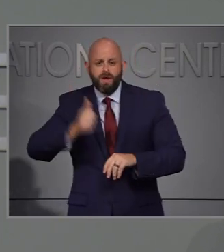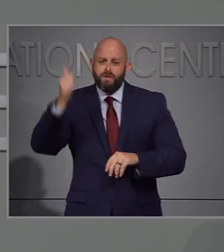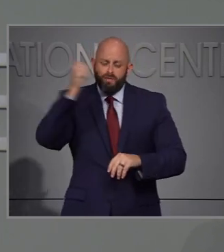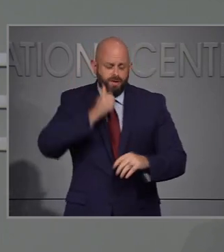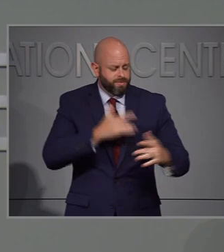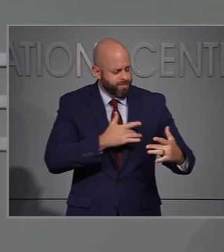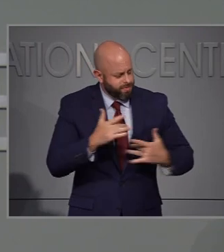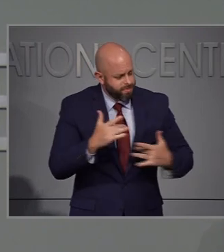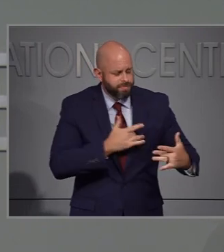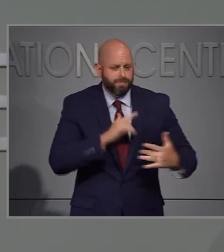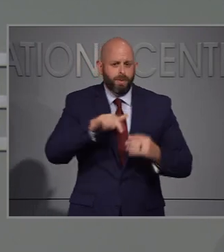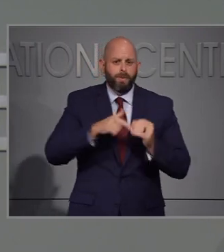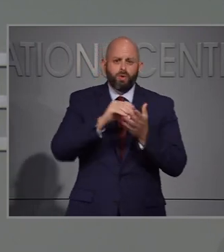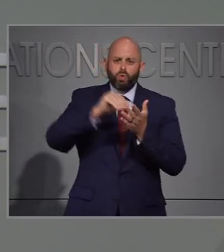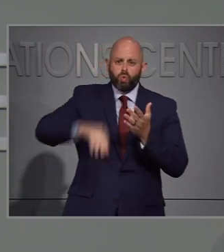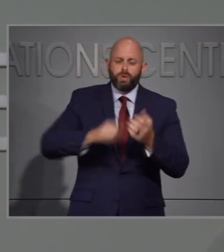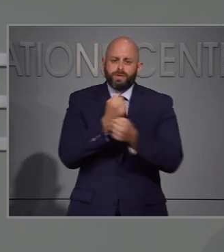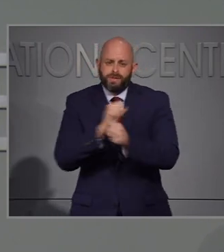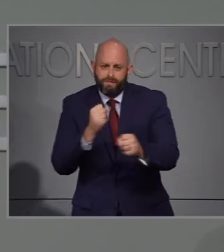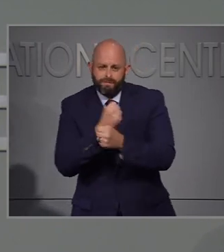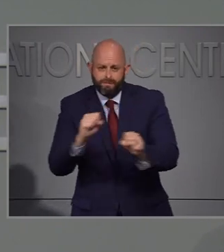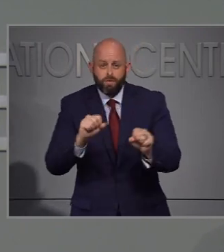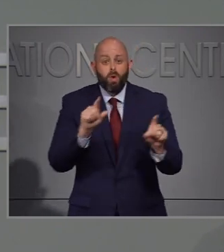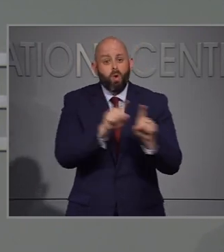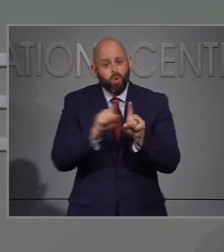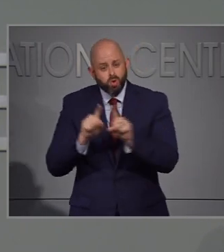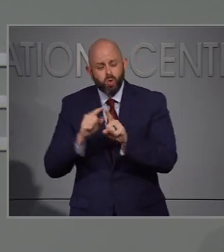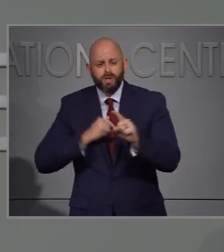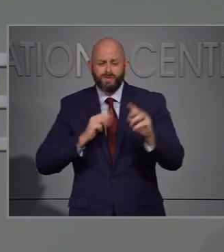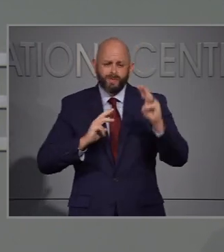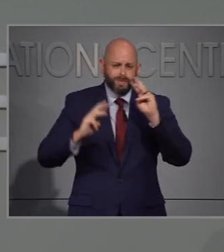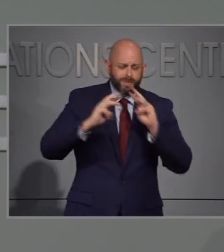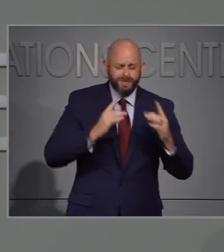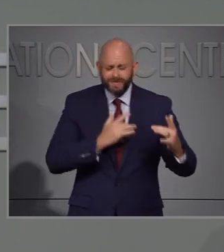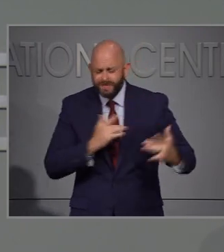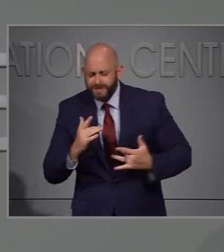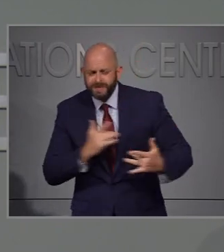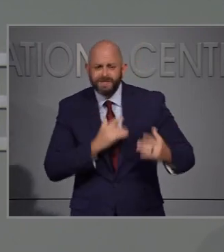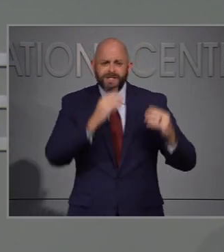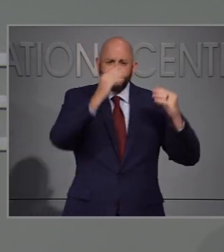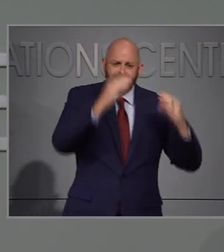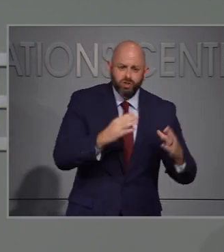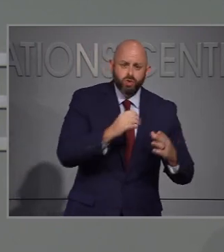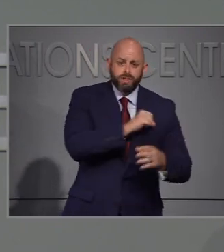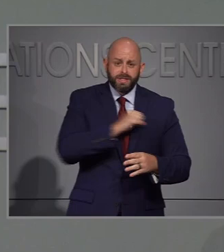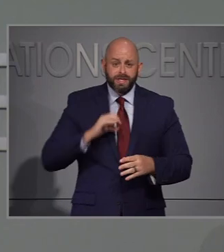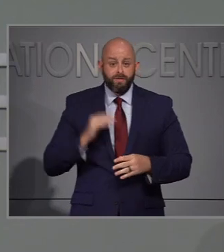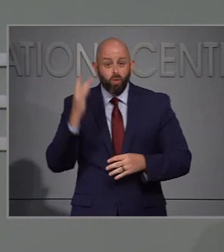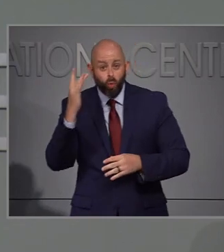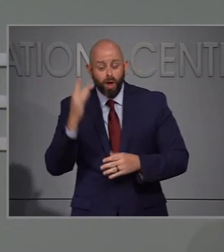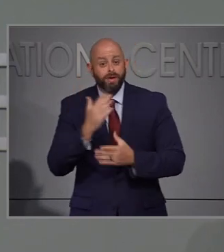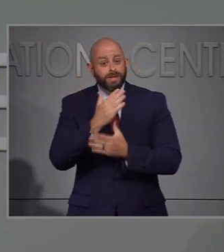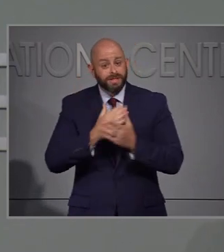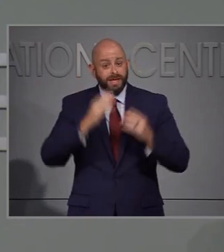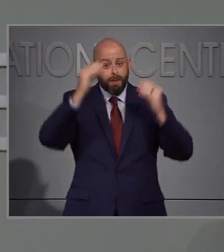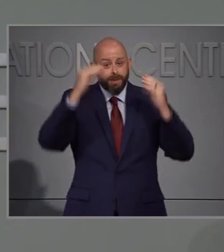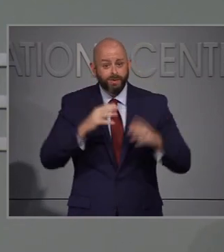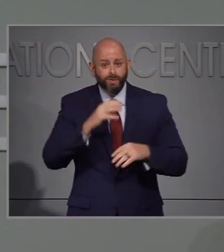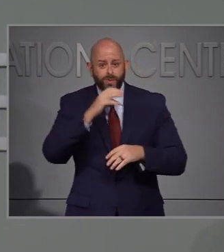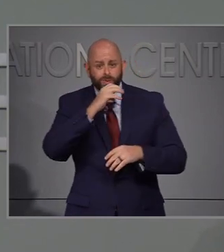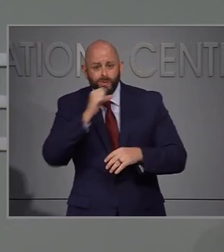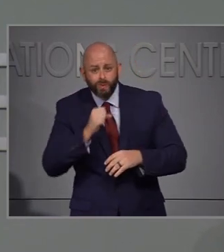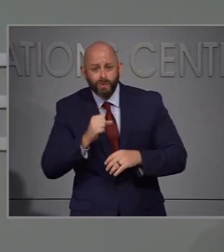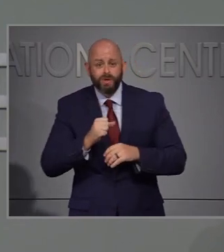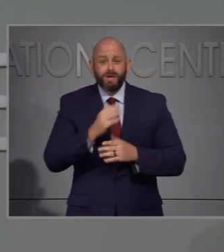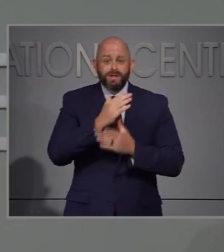I worry about our teachers and staff, particularly those who are vulnerable or who are caring for members